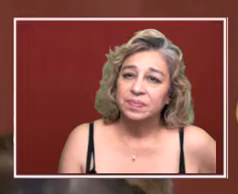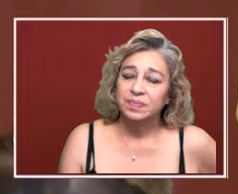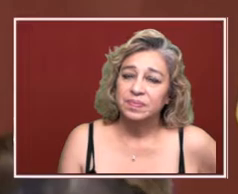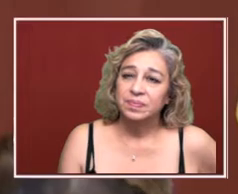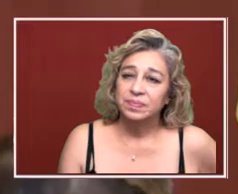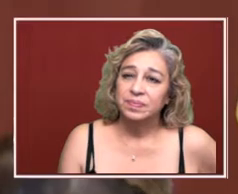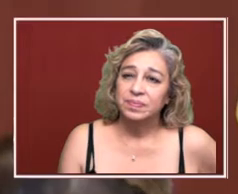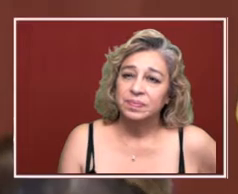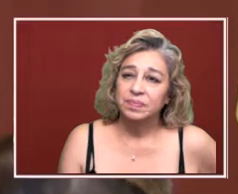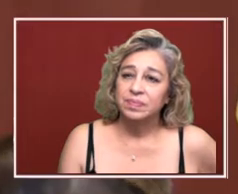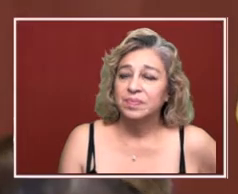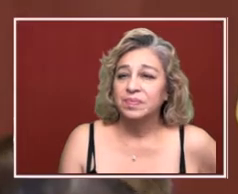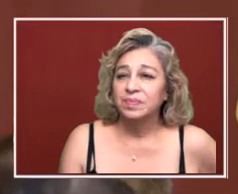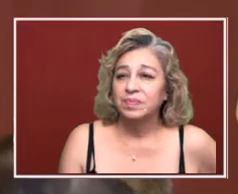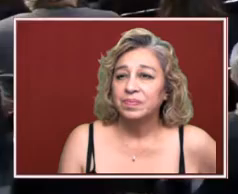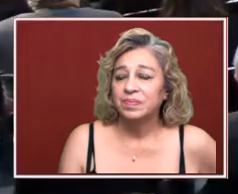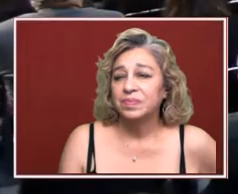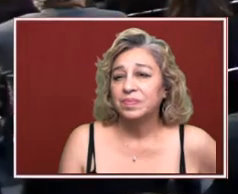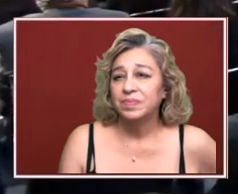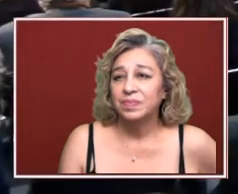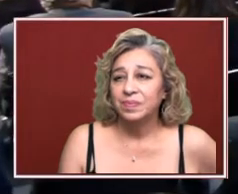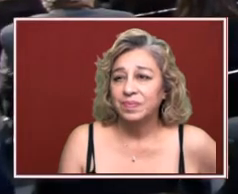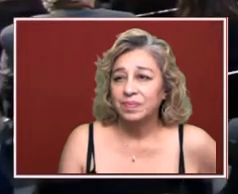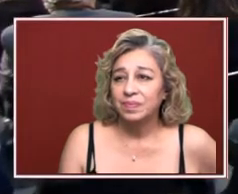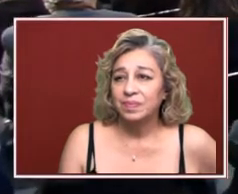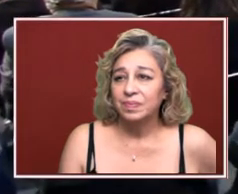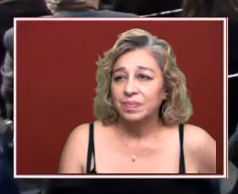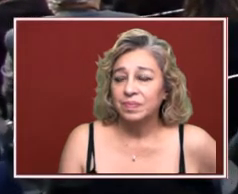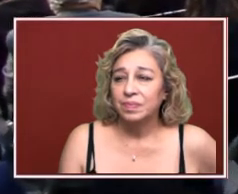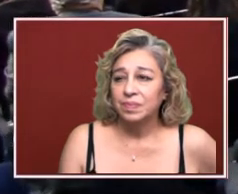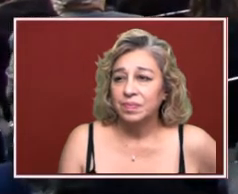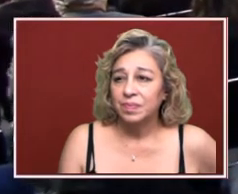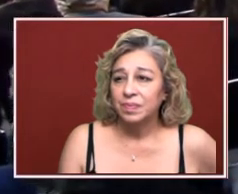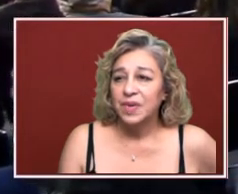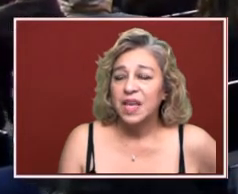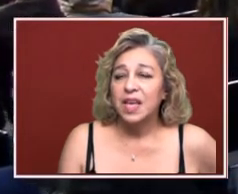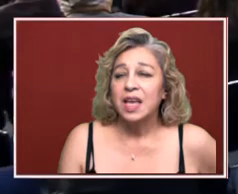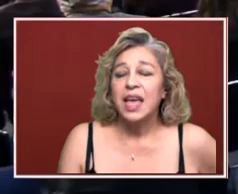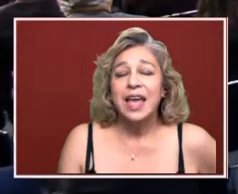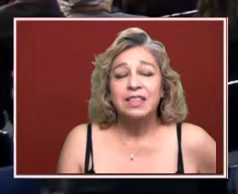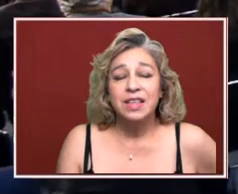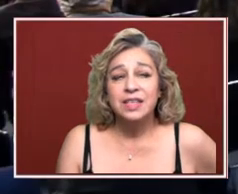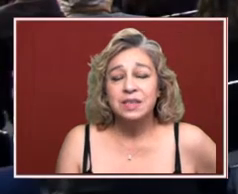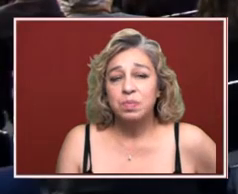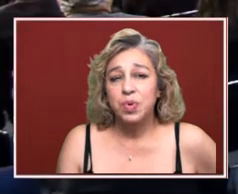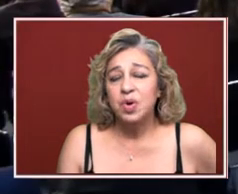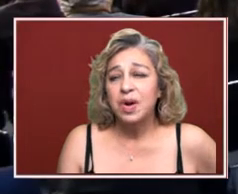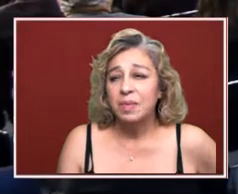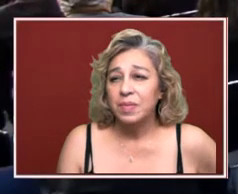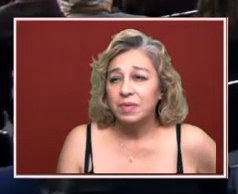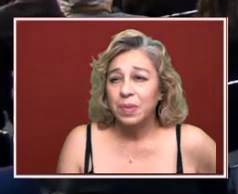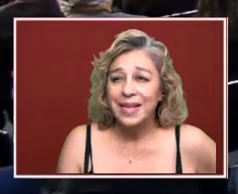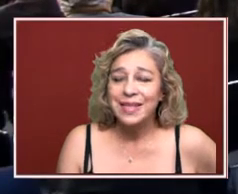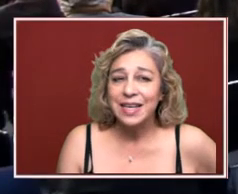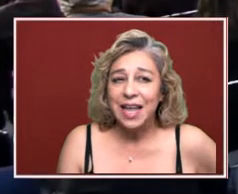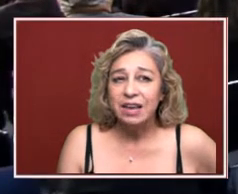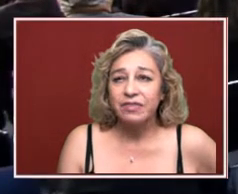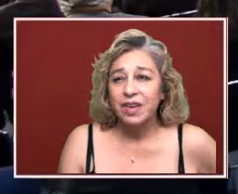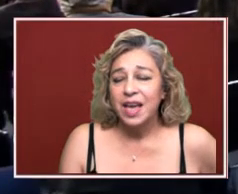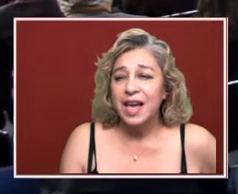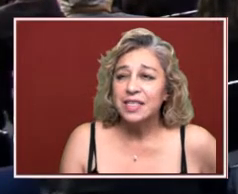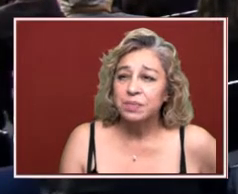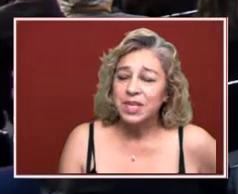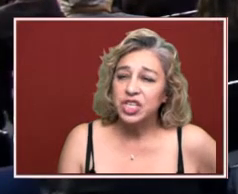programa Sembrando Vida este año tiene un presupuesto de 26,000 millones de pesos. And this program, Planting